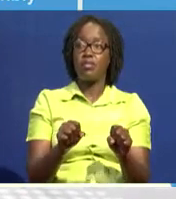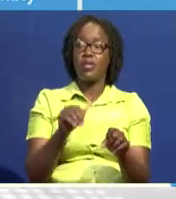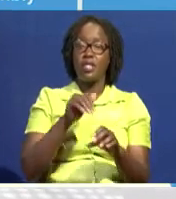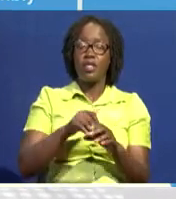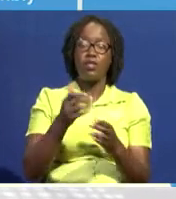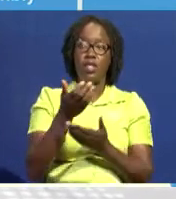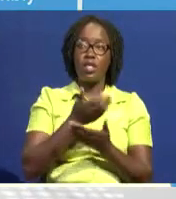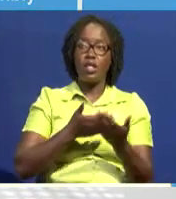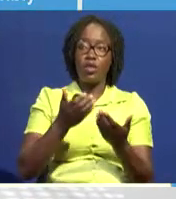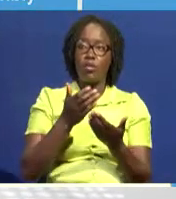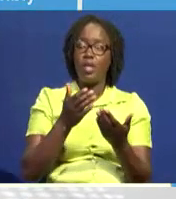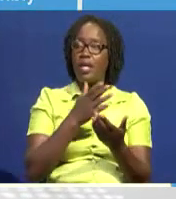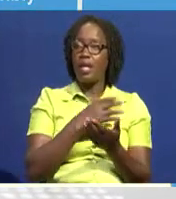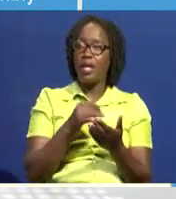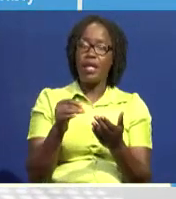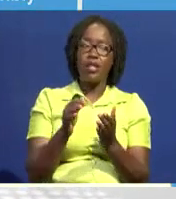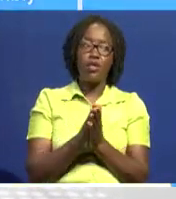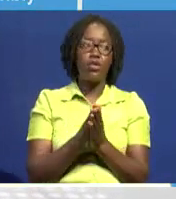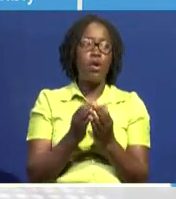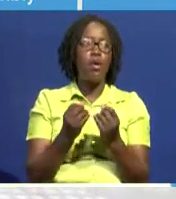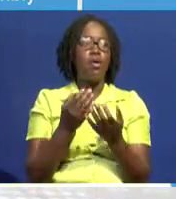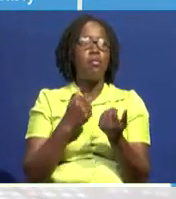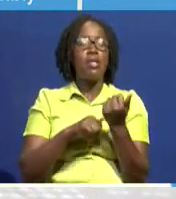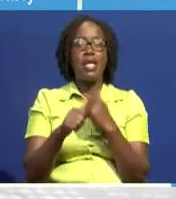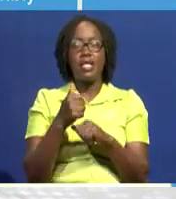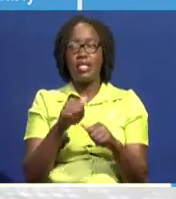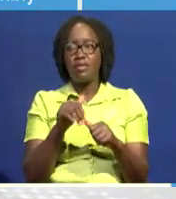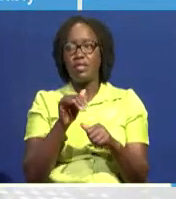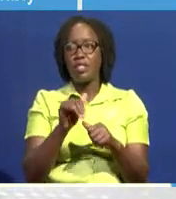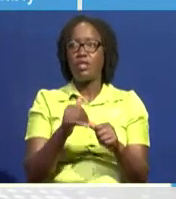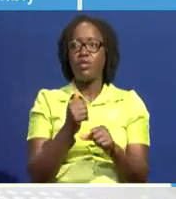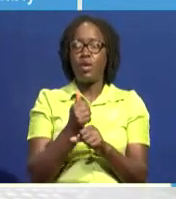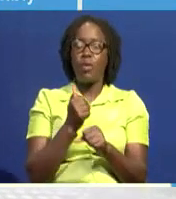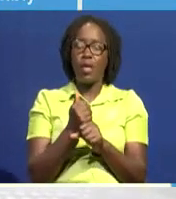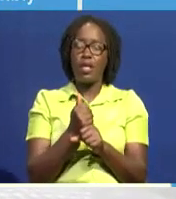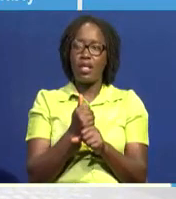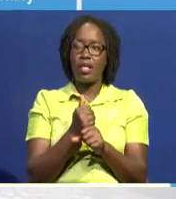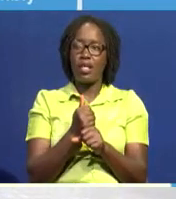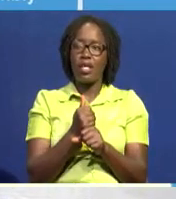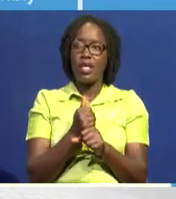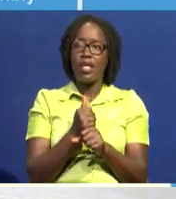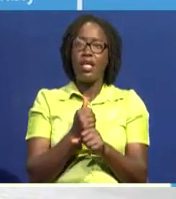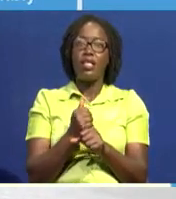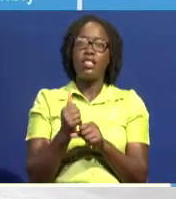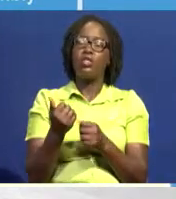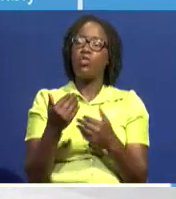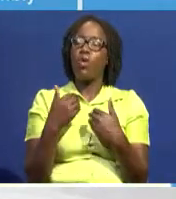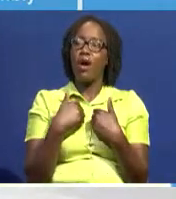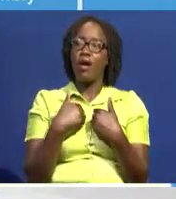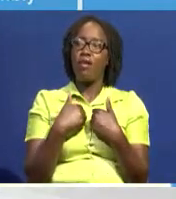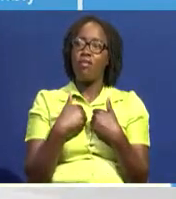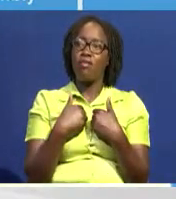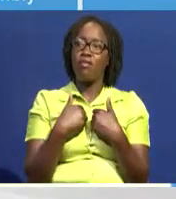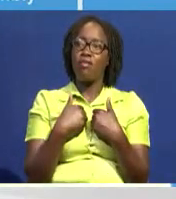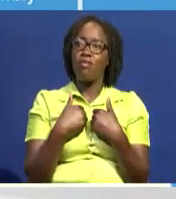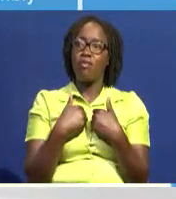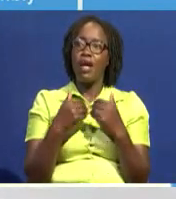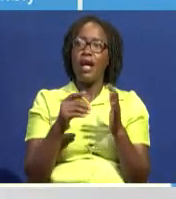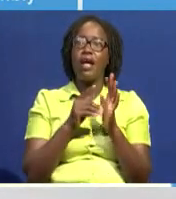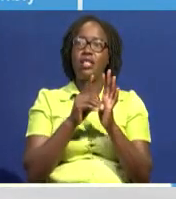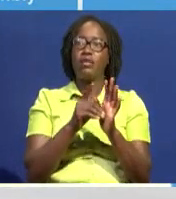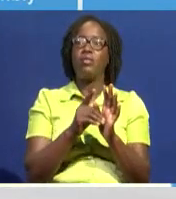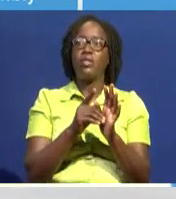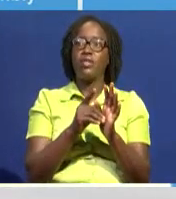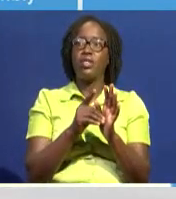and among a raft of activities that we are working on is to set up demonstration